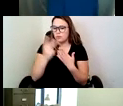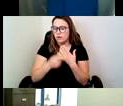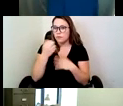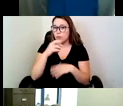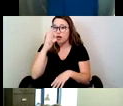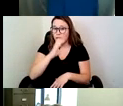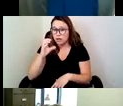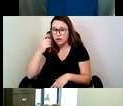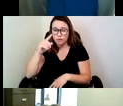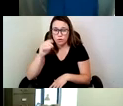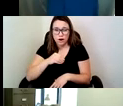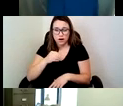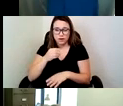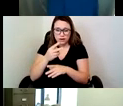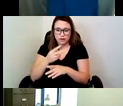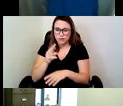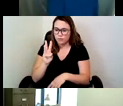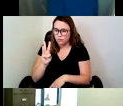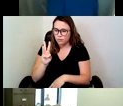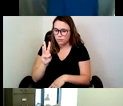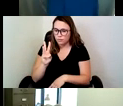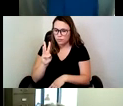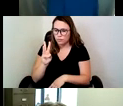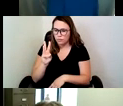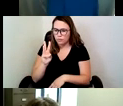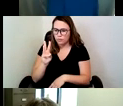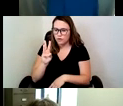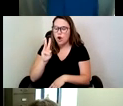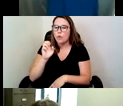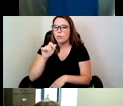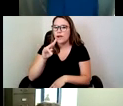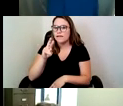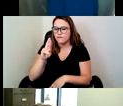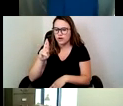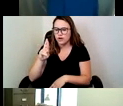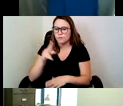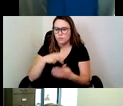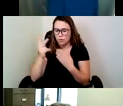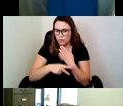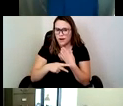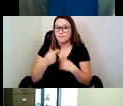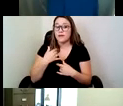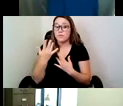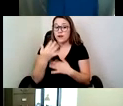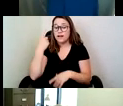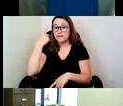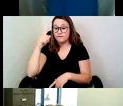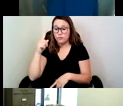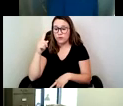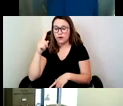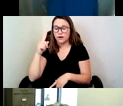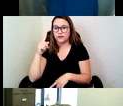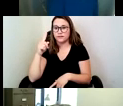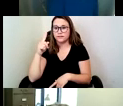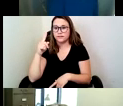only, we would refer the caller to what New York State Department of Health tells us to do, and that is to refer them